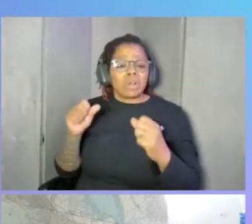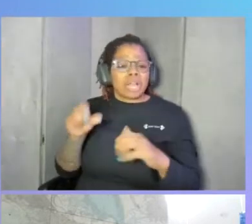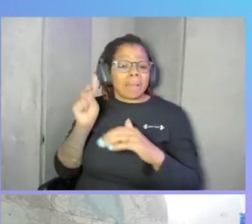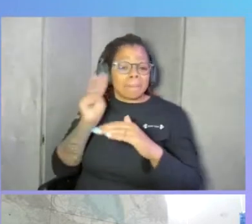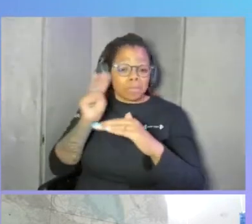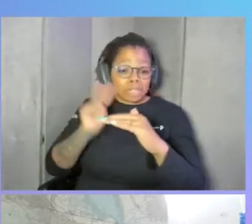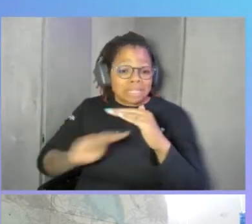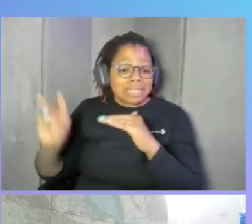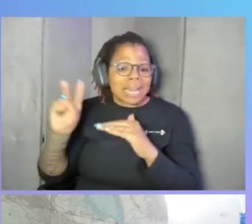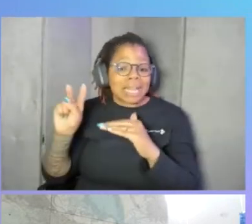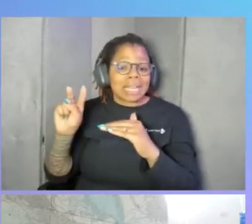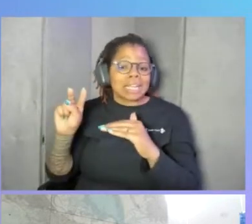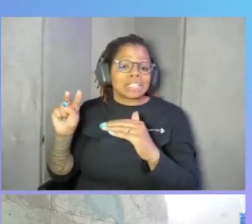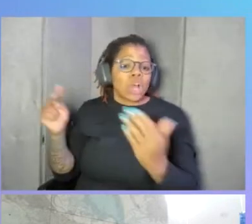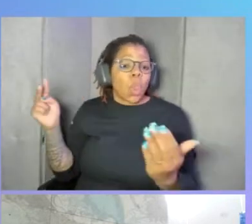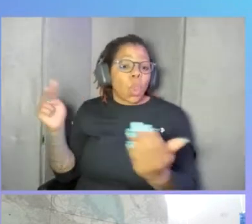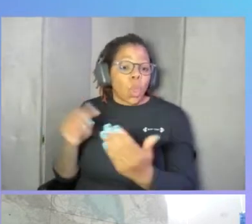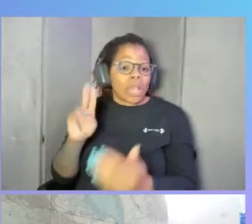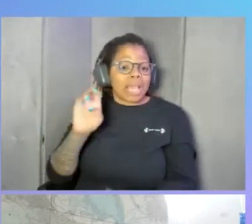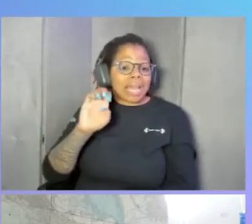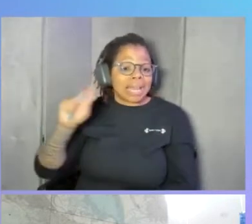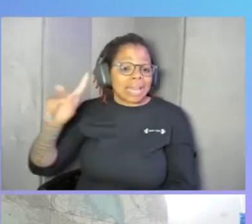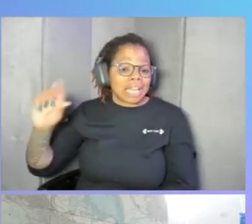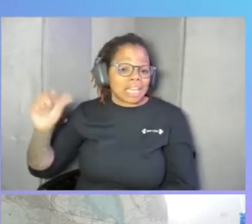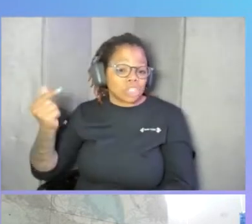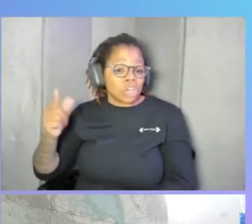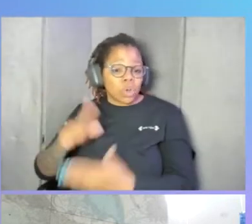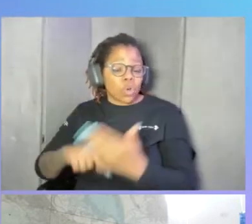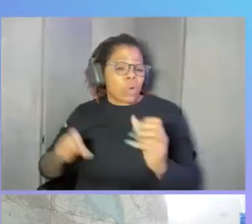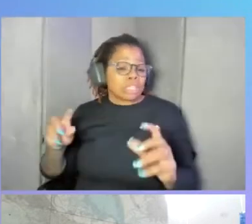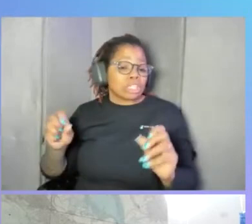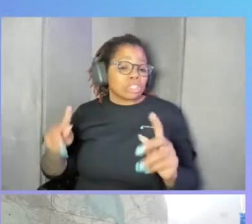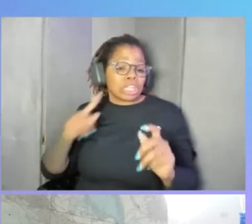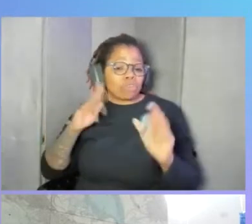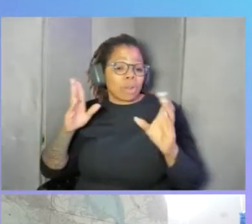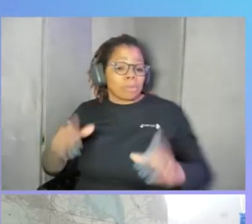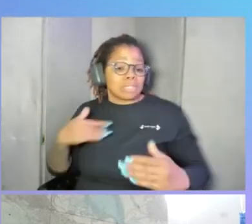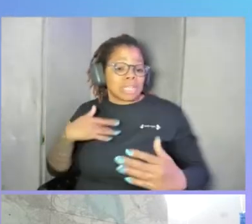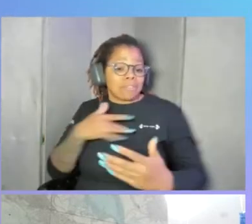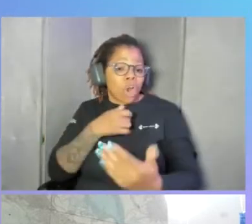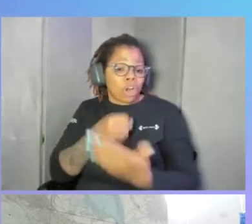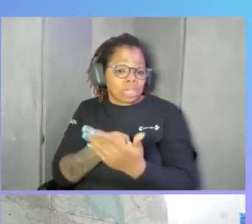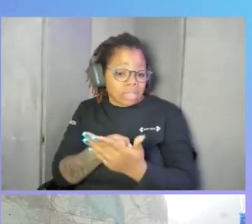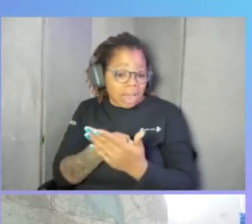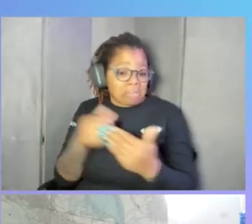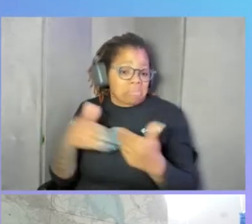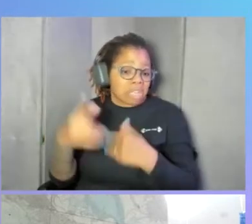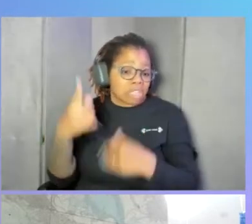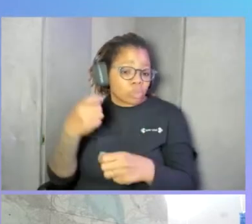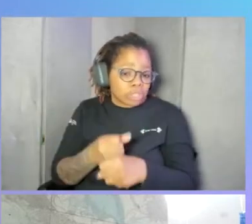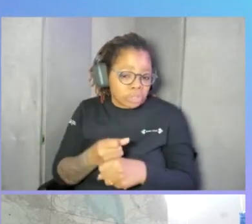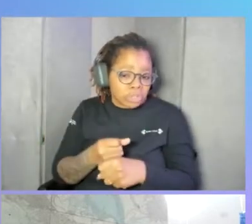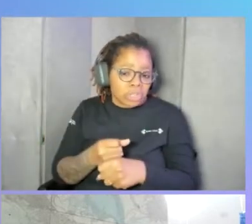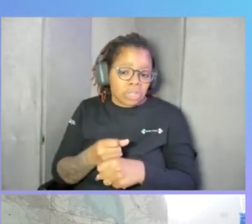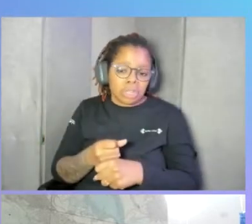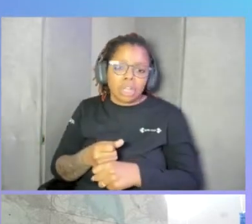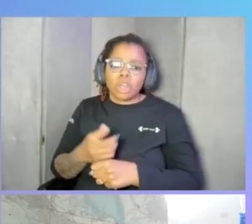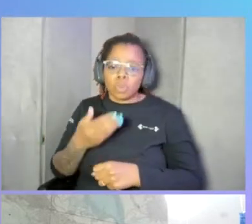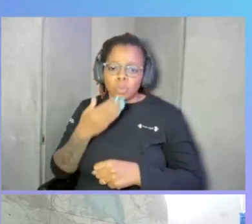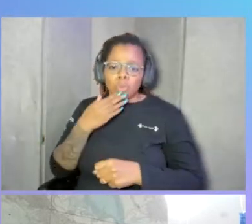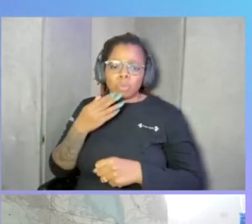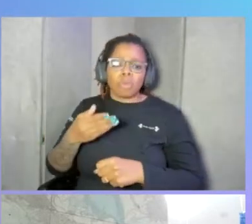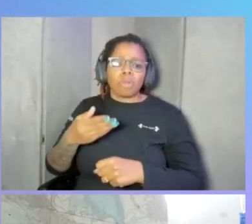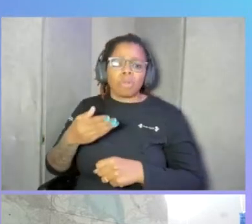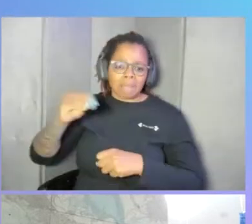predict, looking at an echocardiogram, what the likelihood is of a person having a heart attack in the next year with a very high percentage